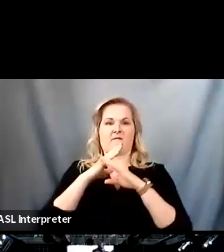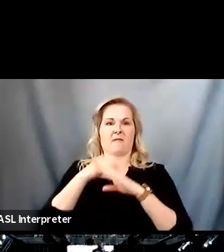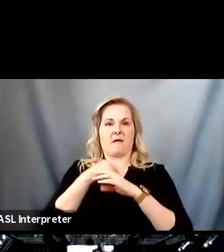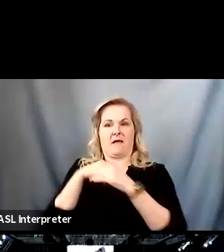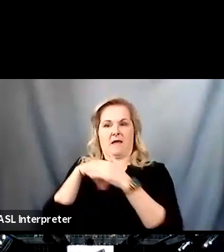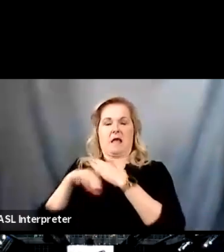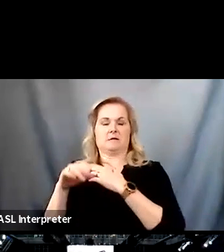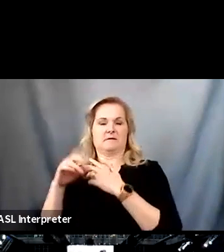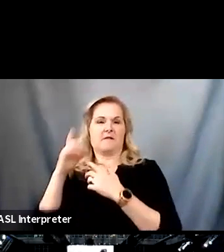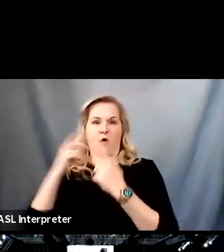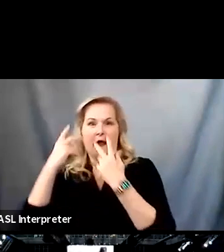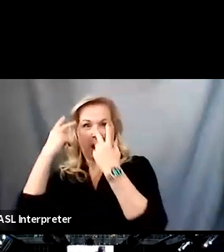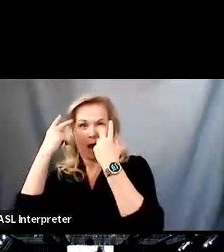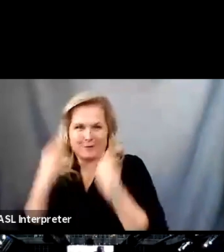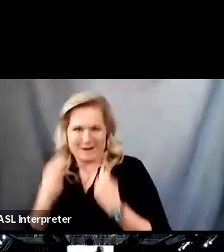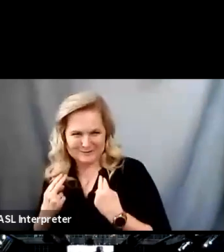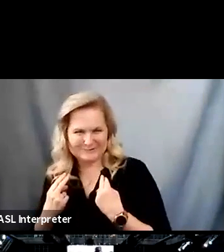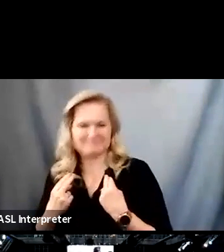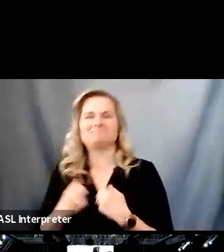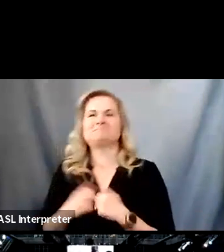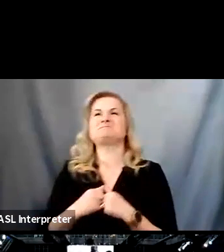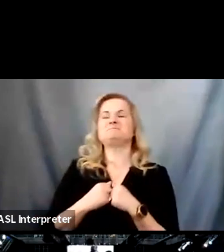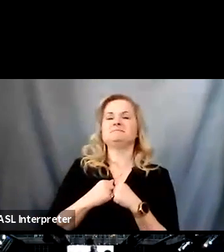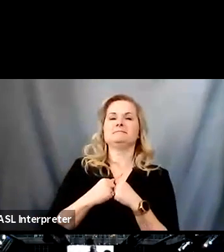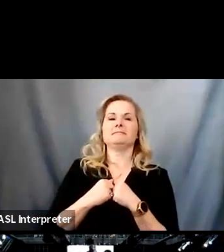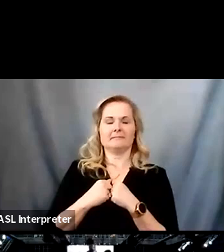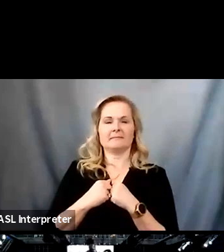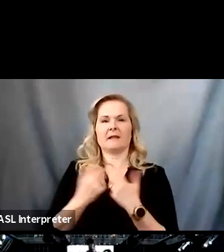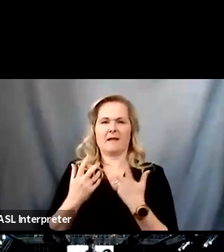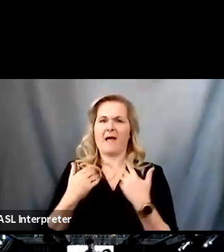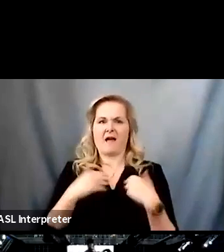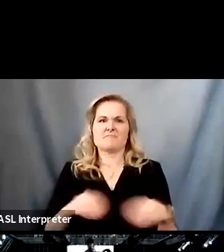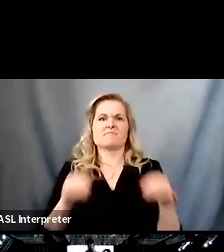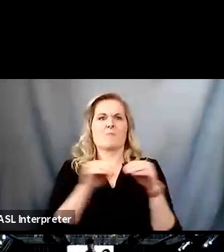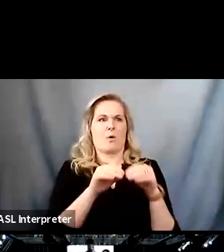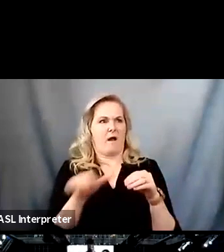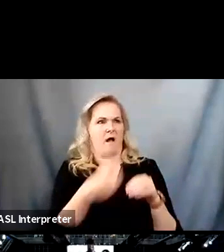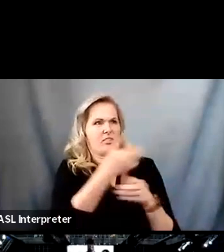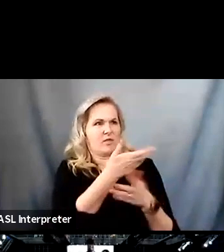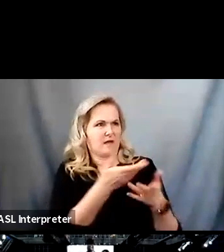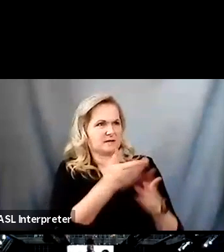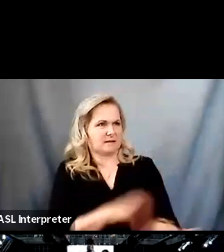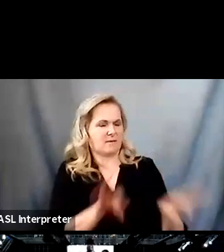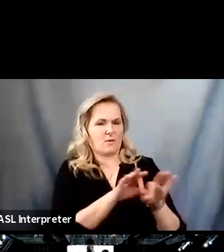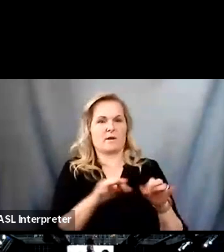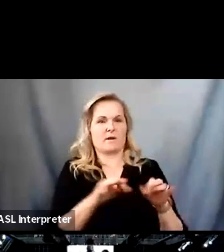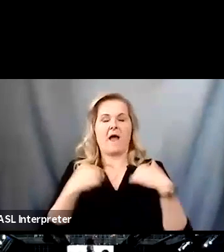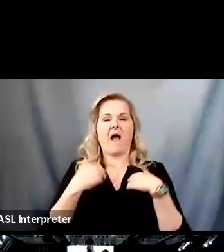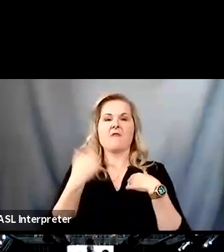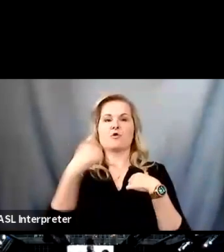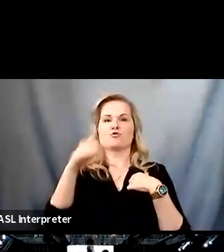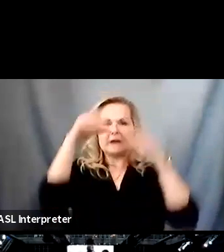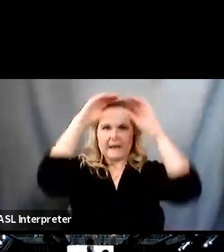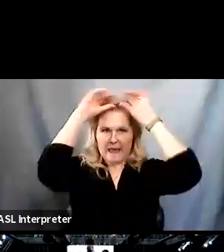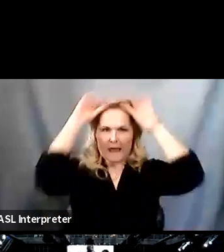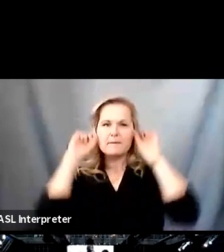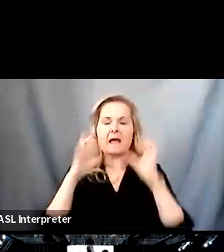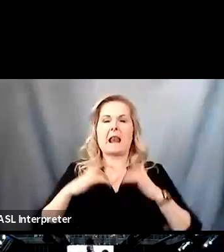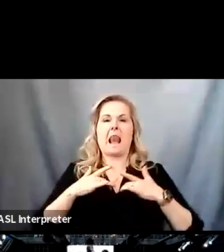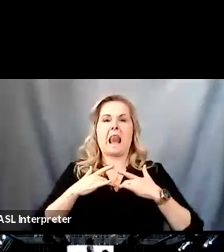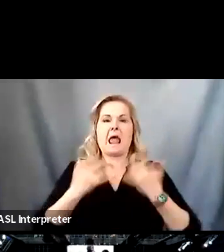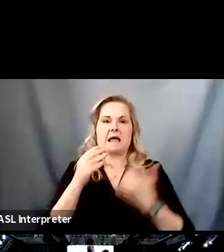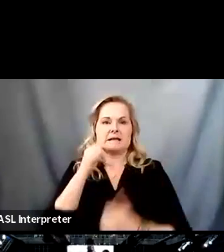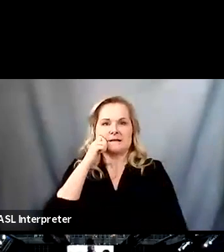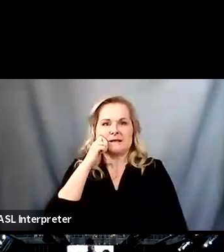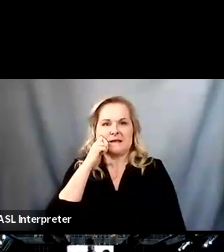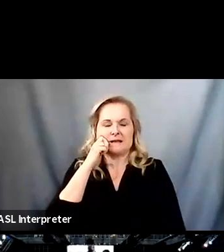hairdresser, among other things that are much more important and pressing. I'm wearing a green headband. I'm light skinned.